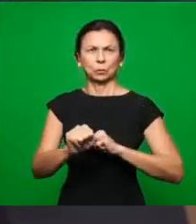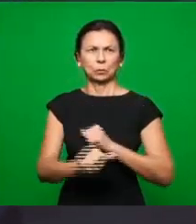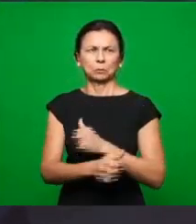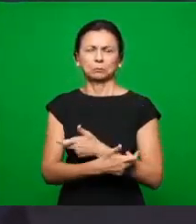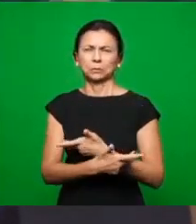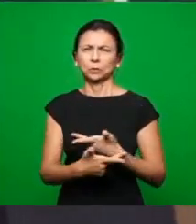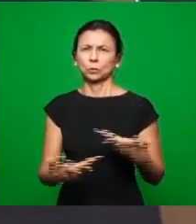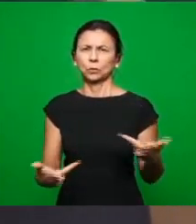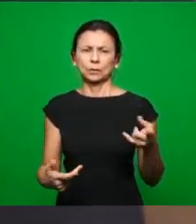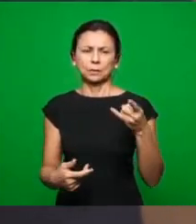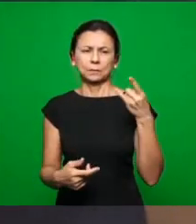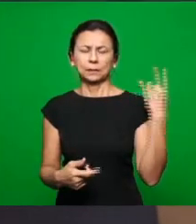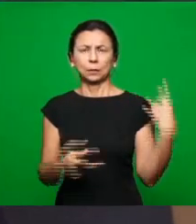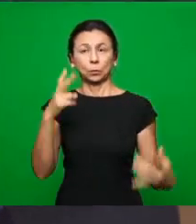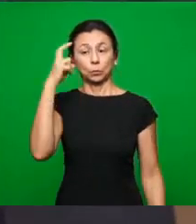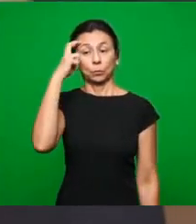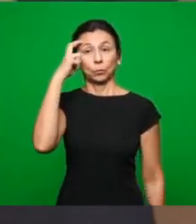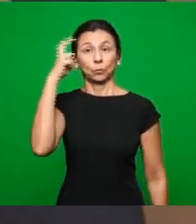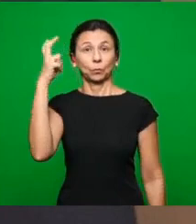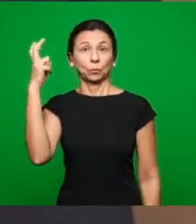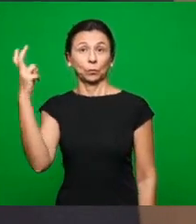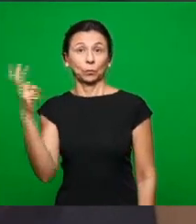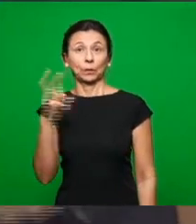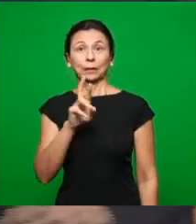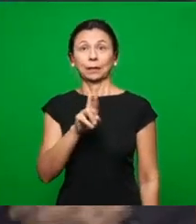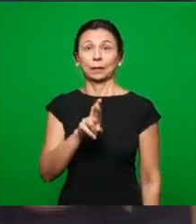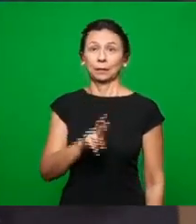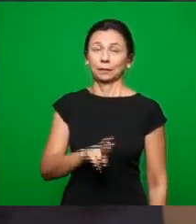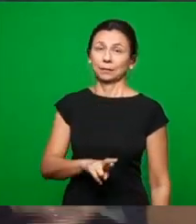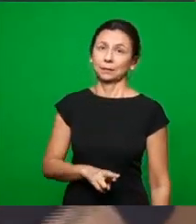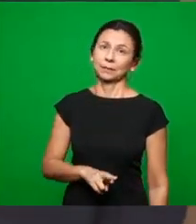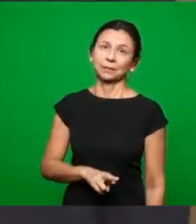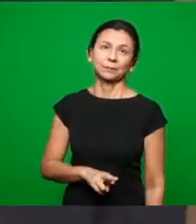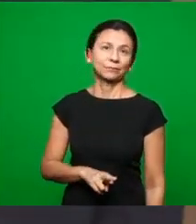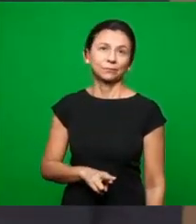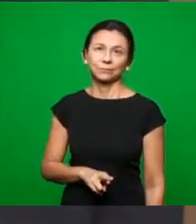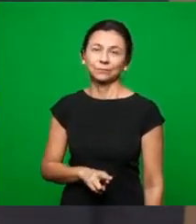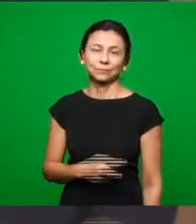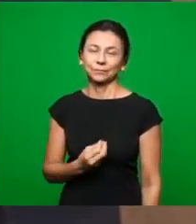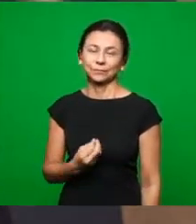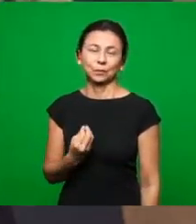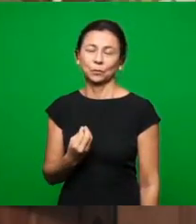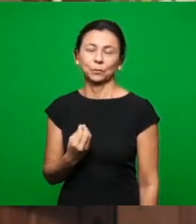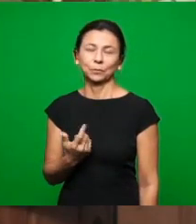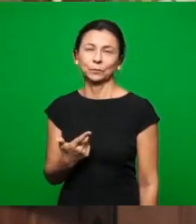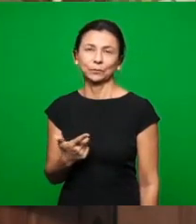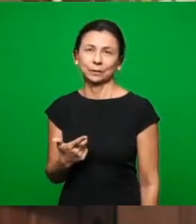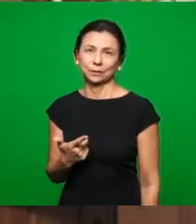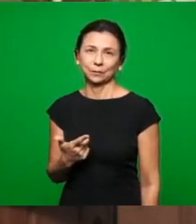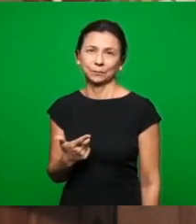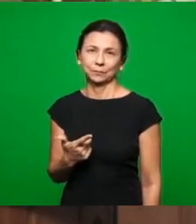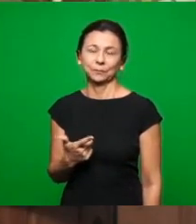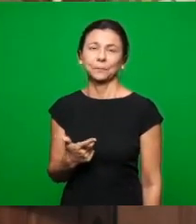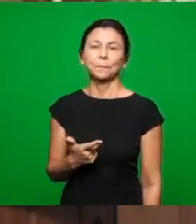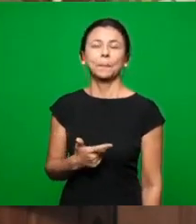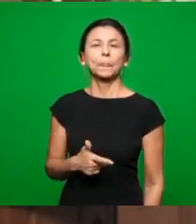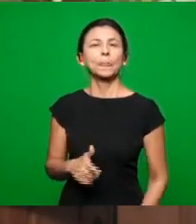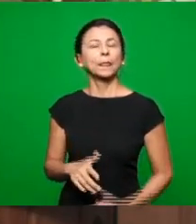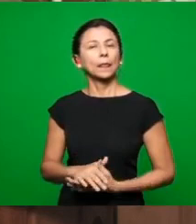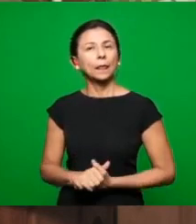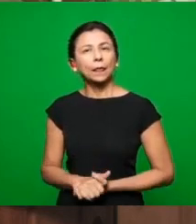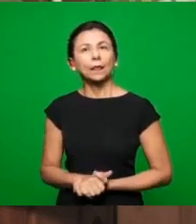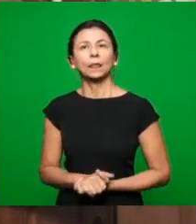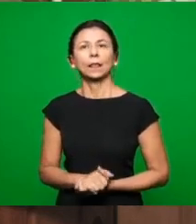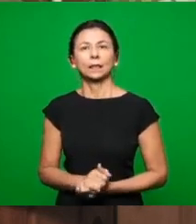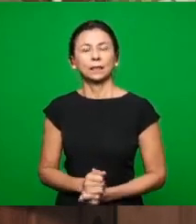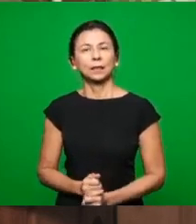into cultural, intellectual, rational, which would not work here. So that's how